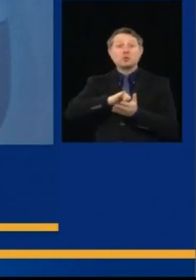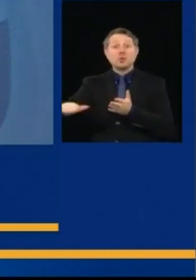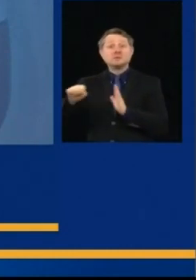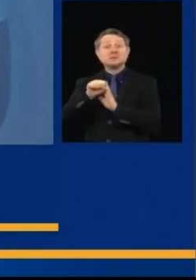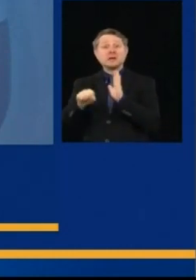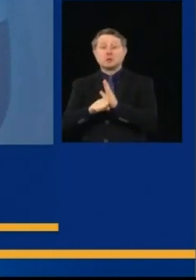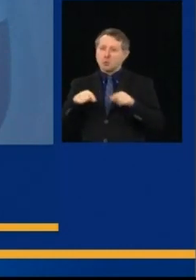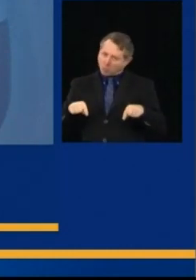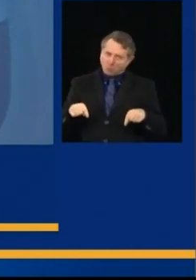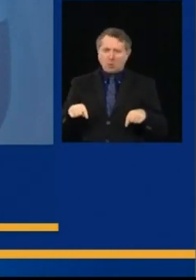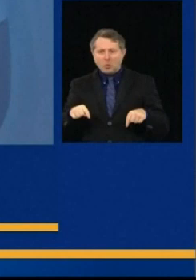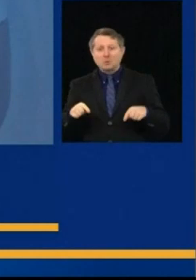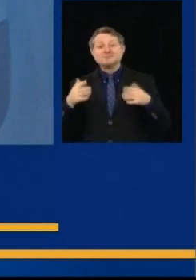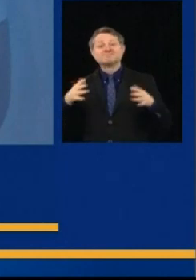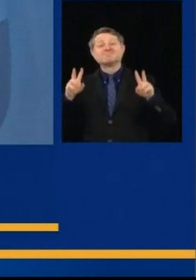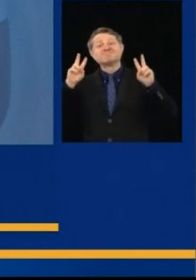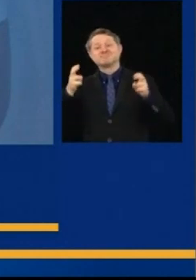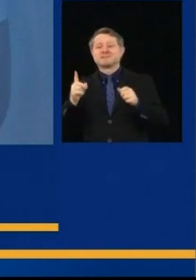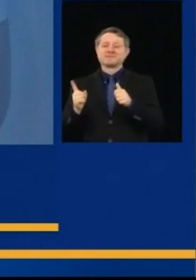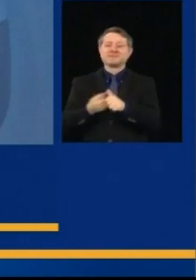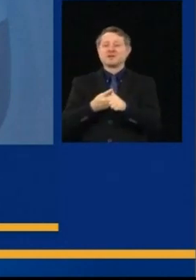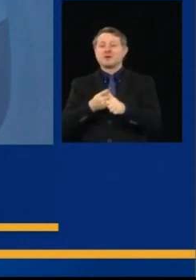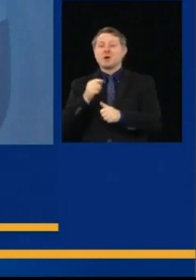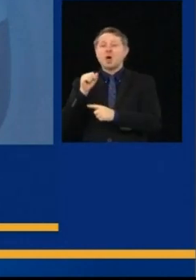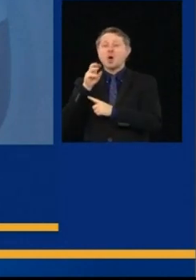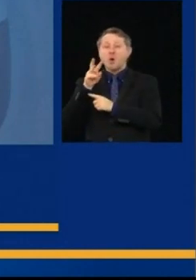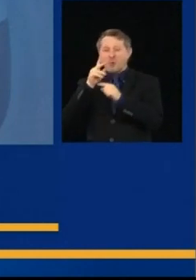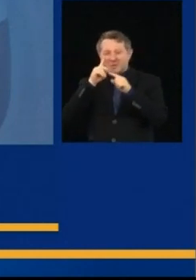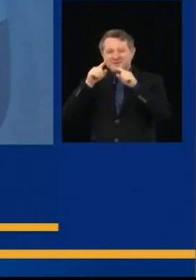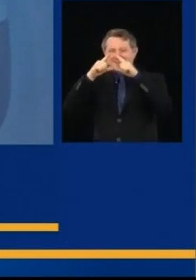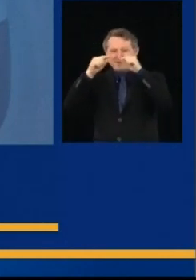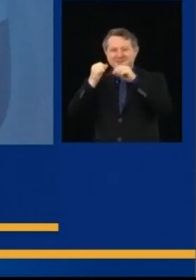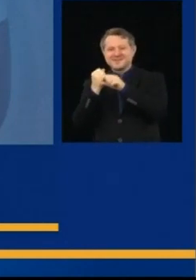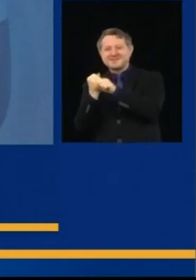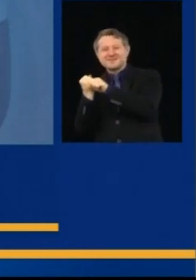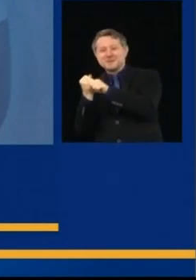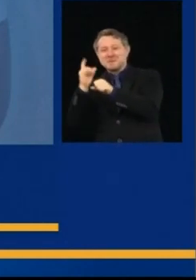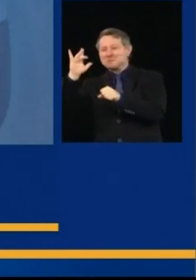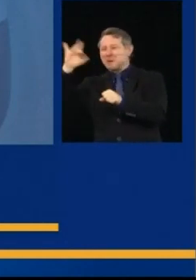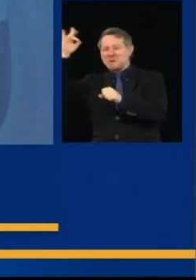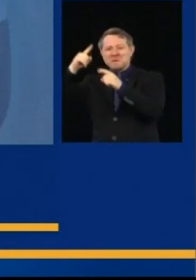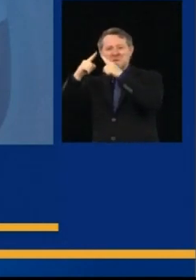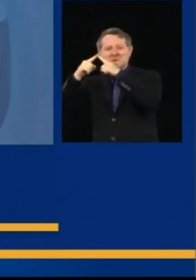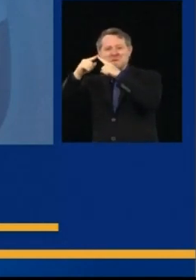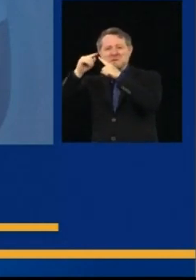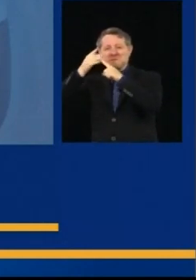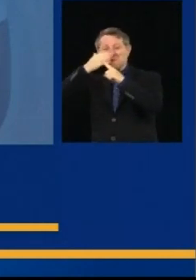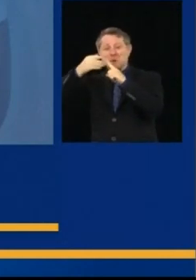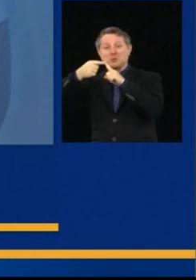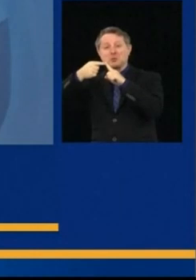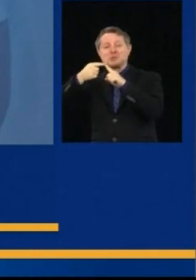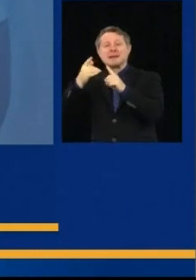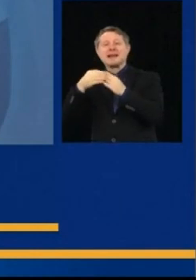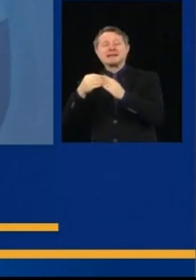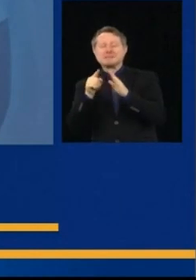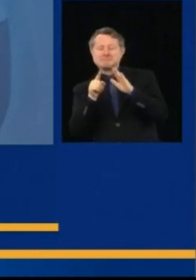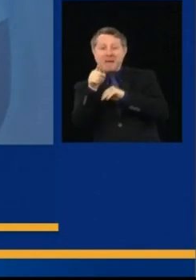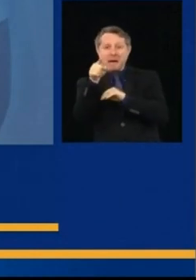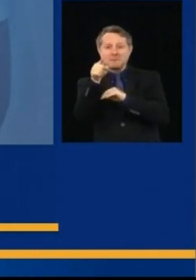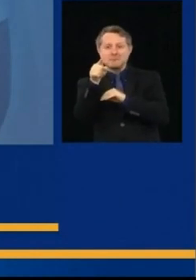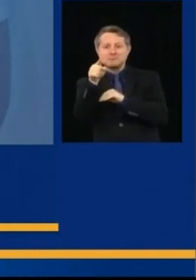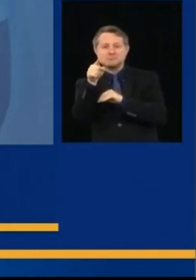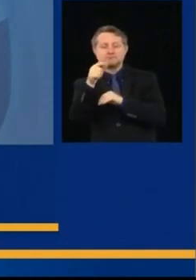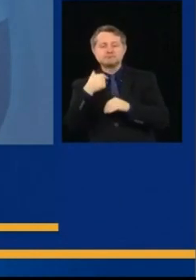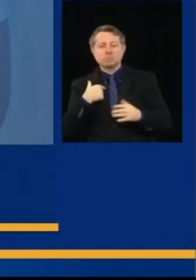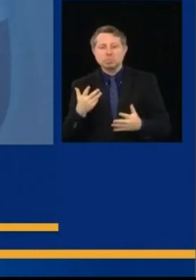the tip of the arrow here, looking at 102 cases where children